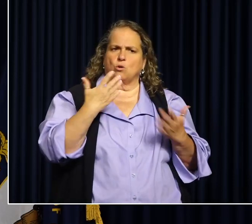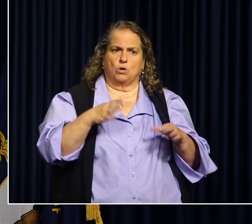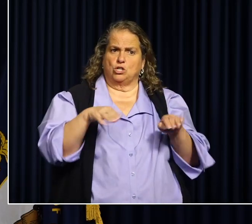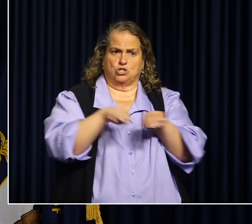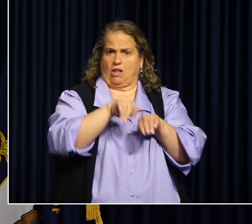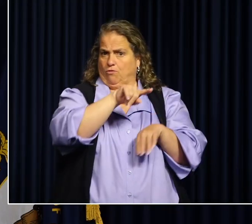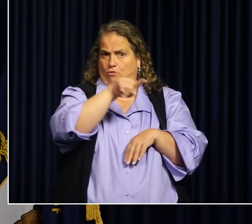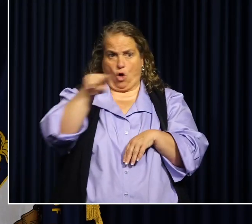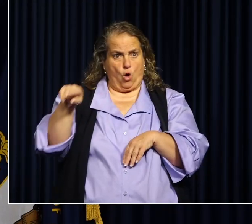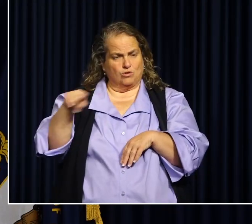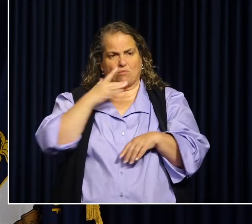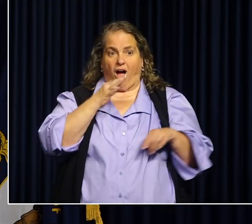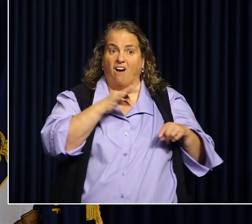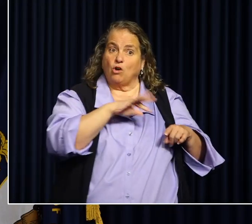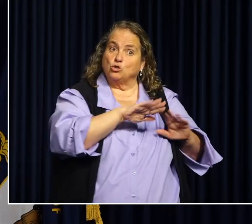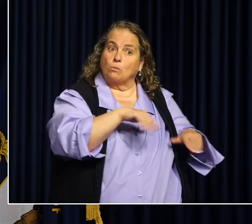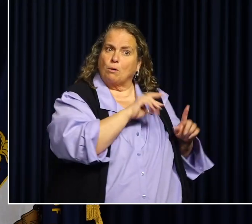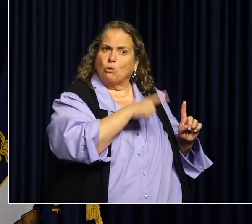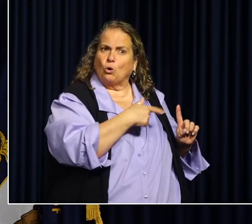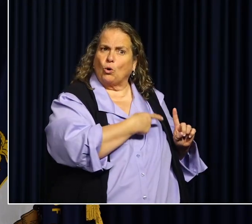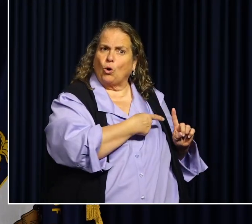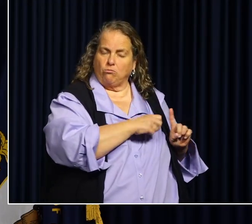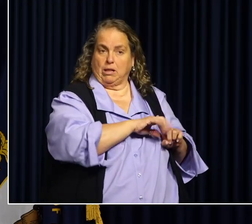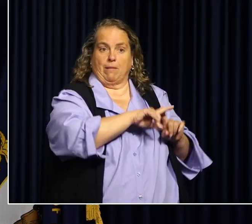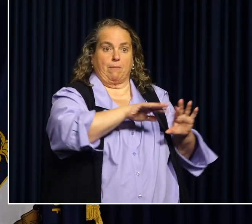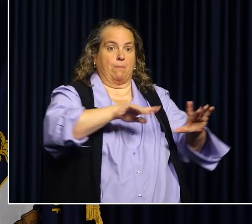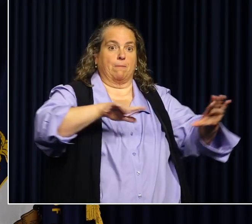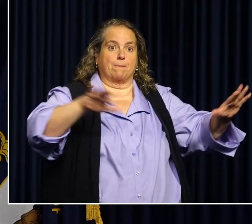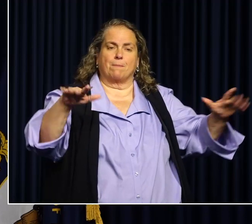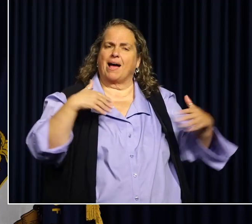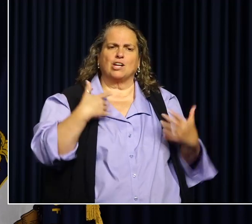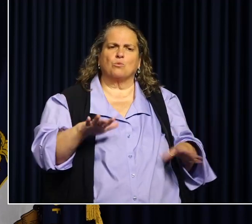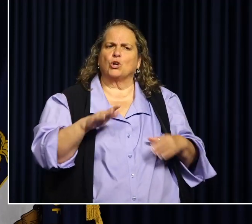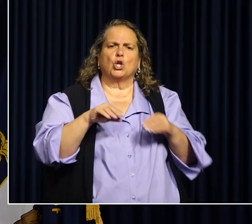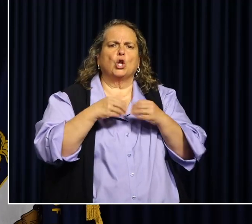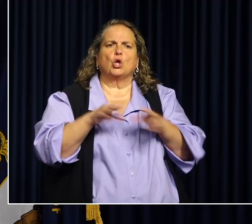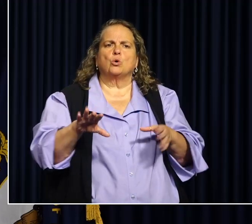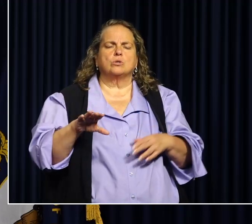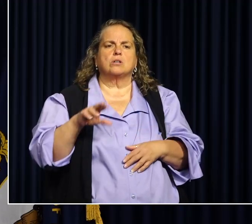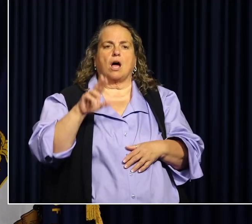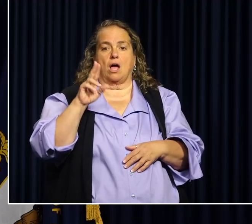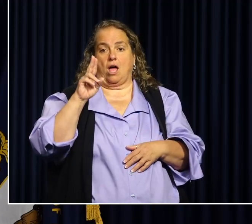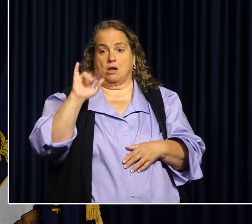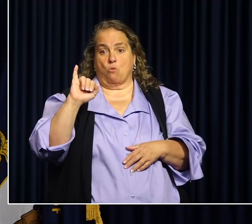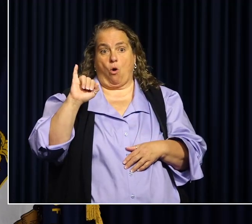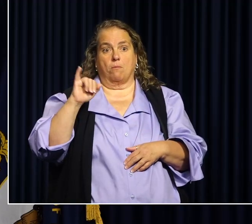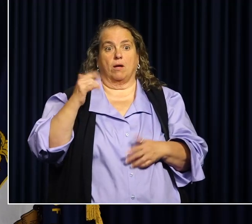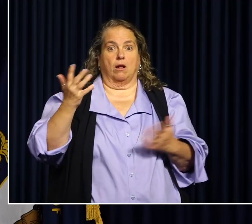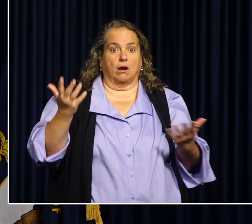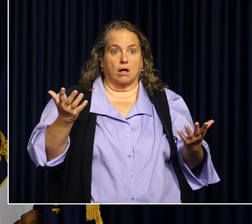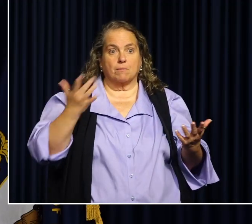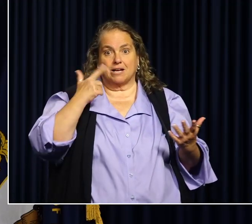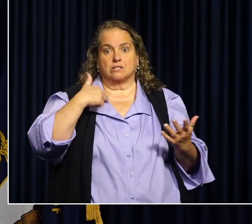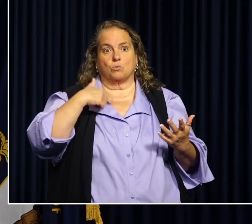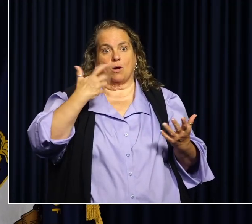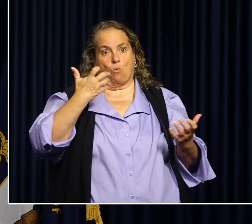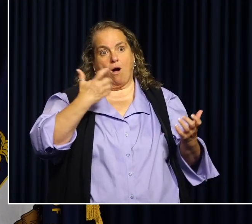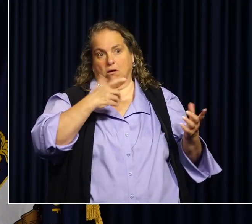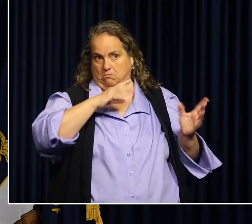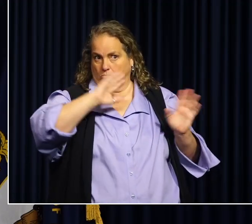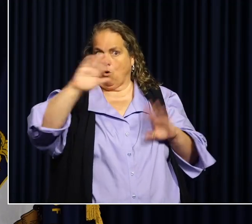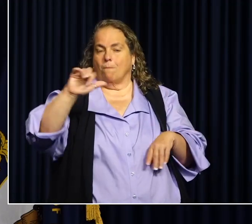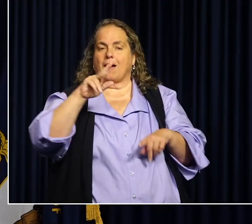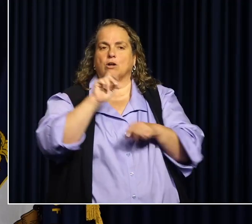those down. I don't want to lose the employment that we're looking at bringing back because we weren't willing to make the